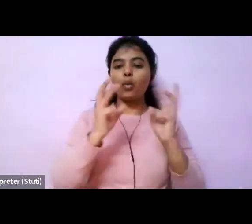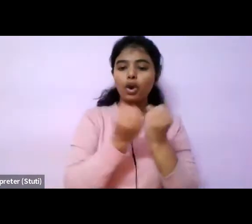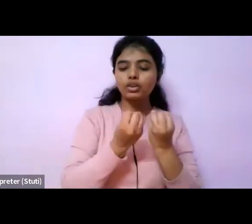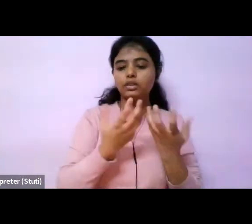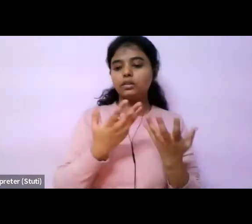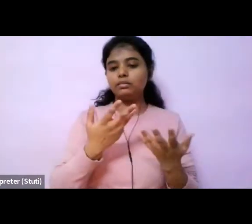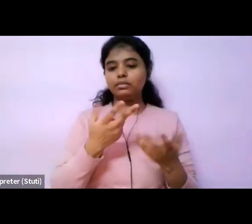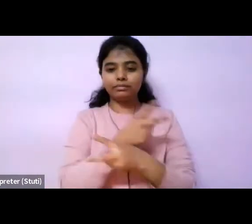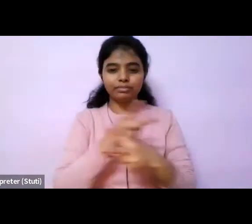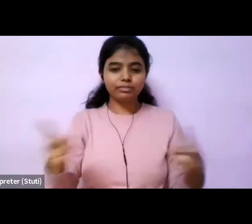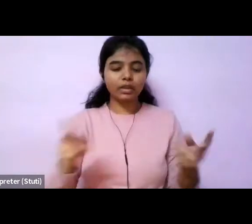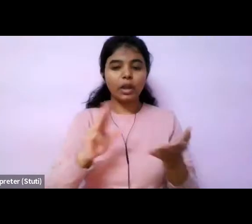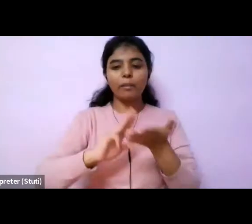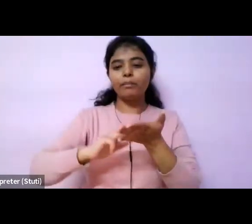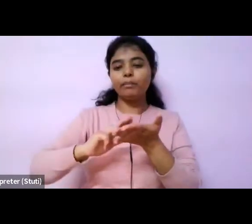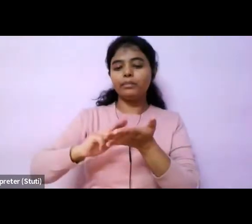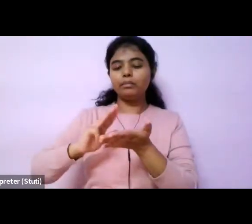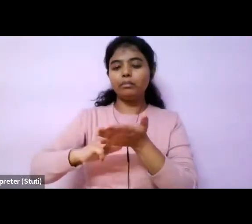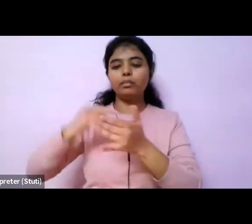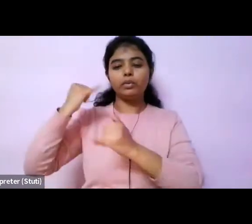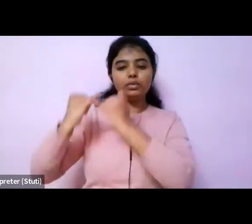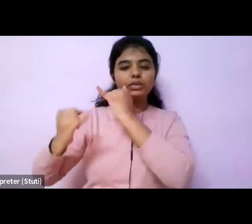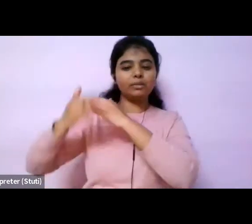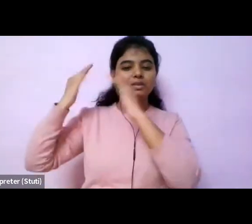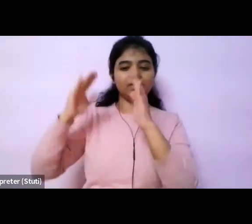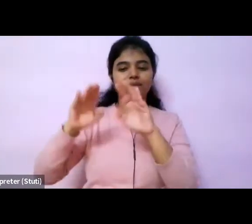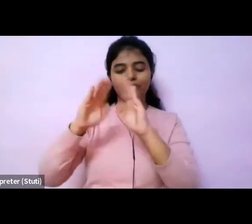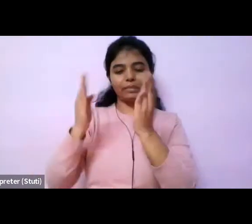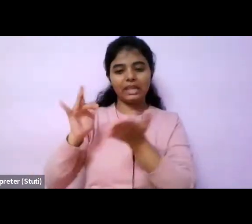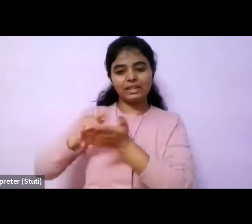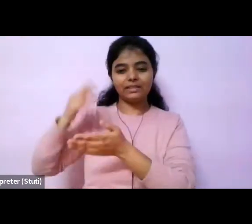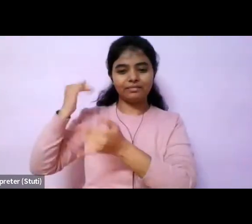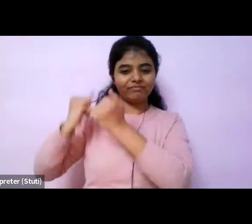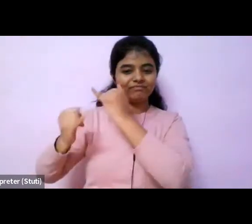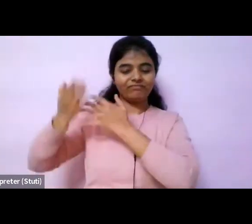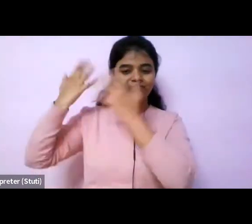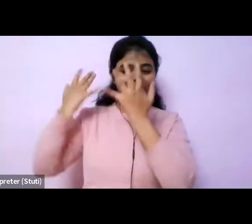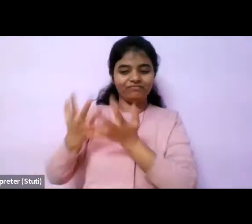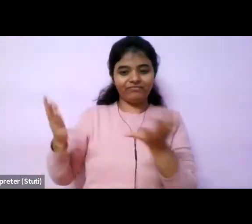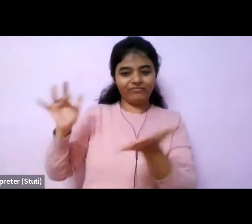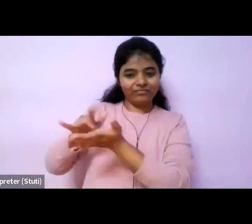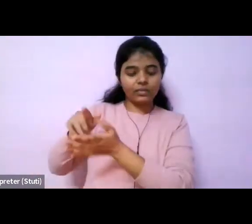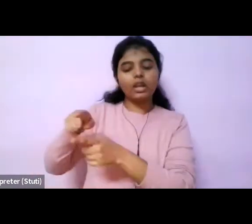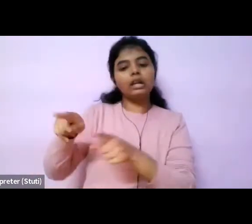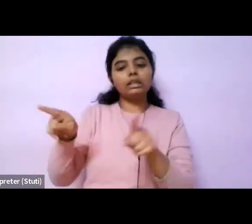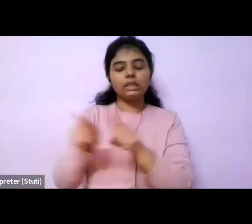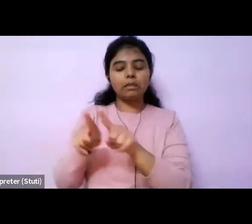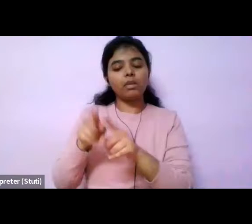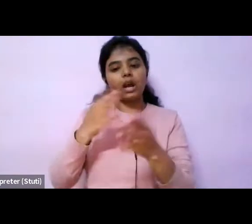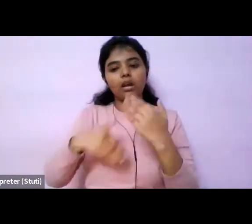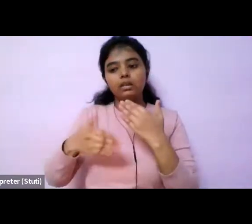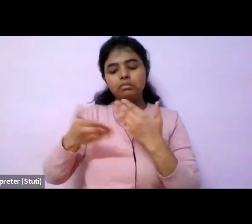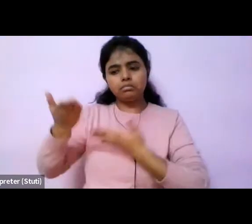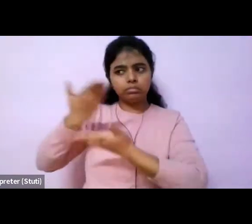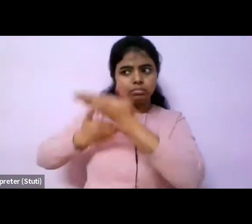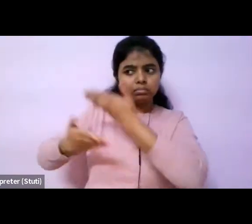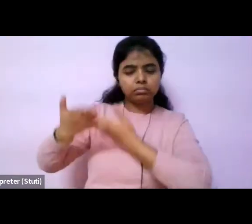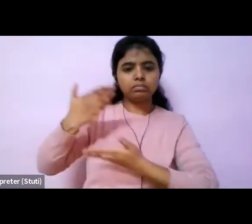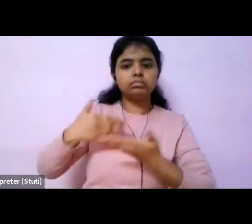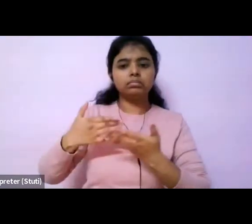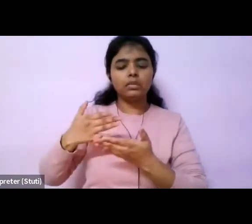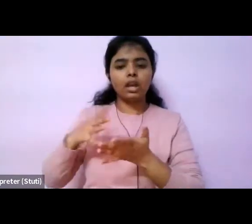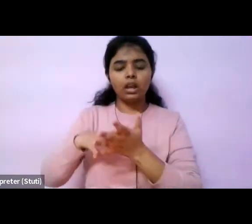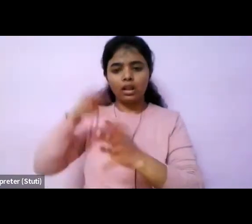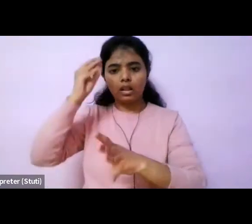and visit museums for disabled people. But I regret to say that my workshops has been